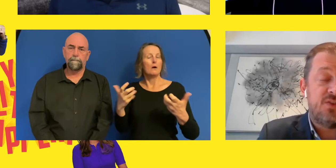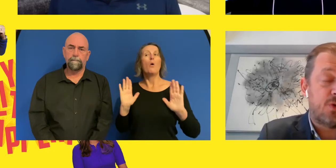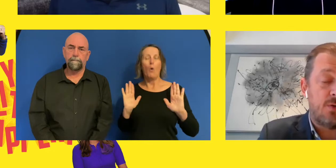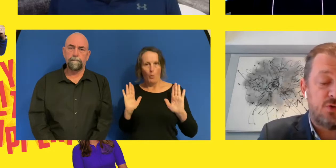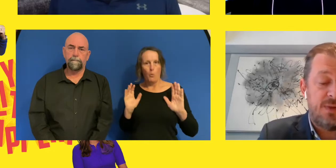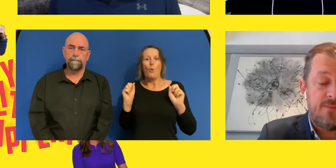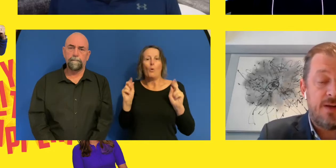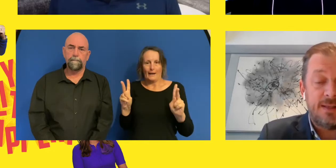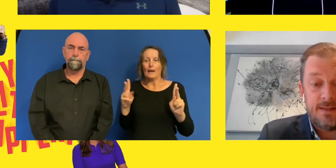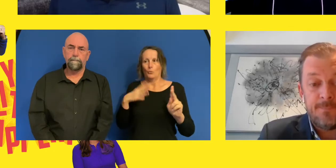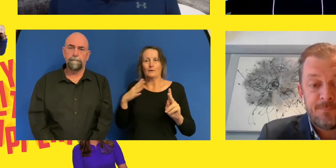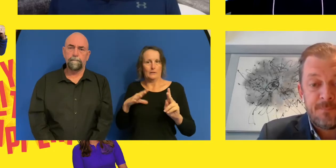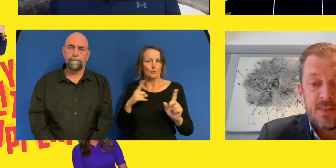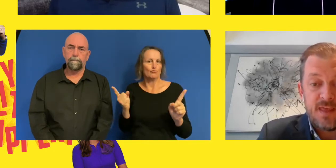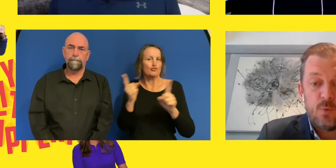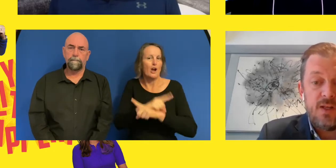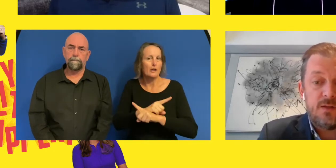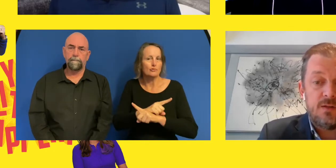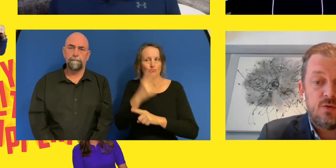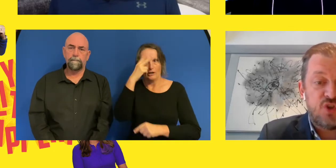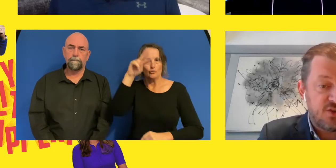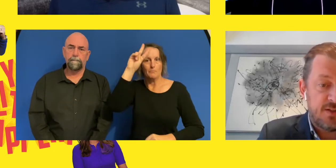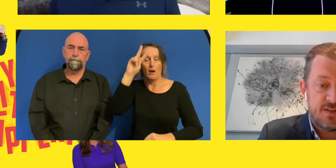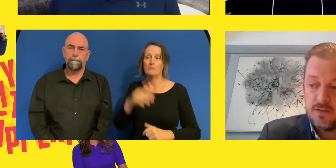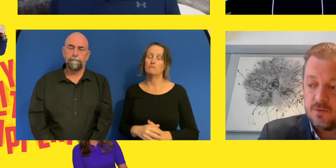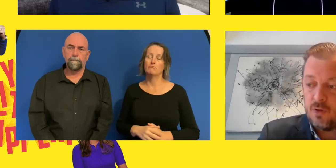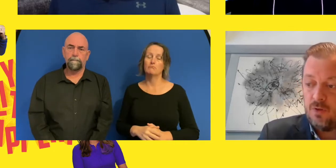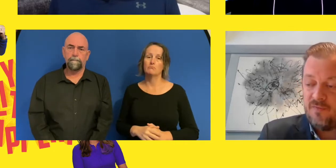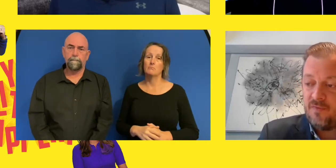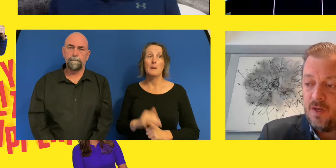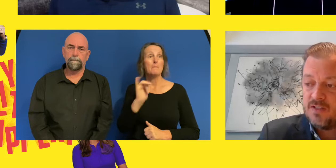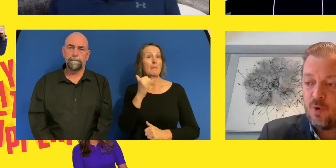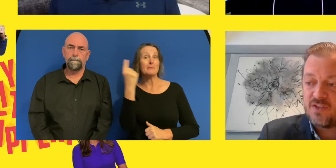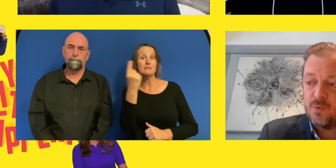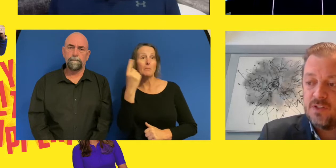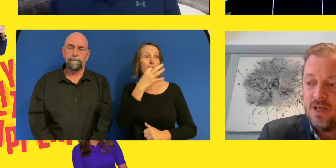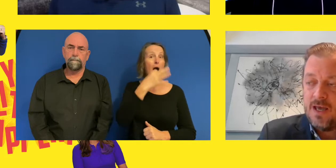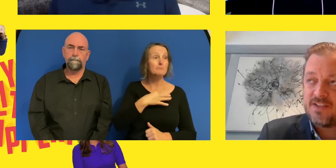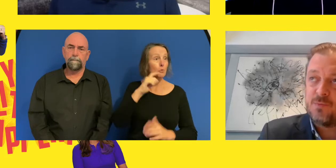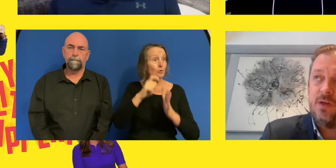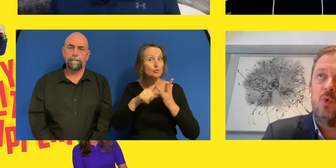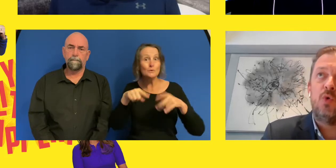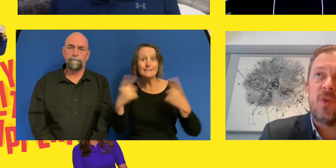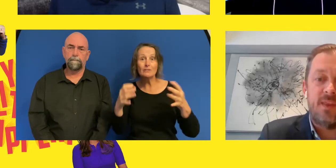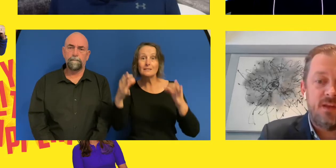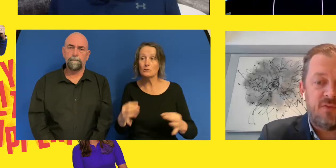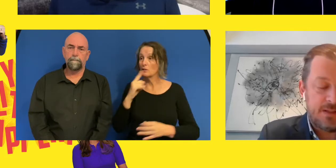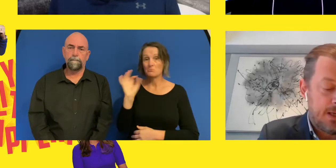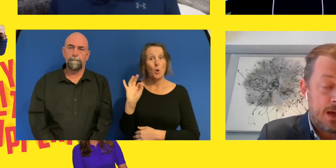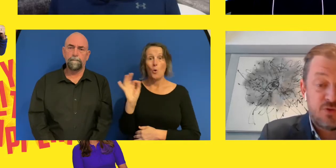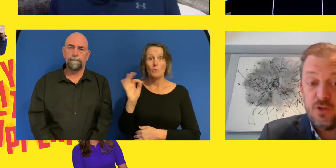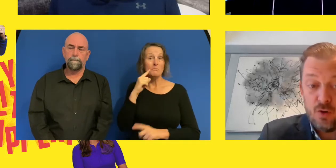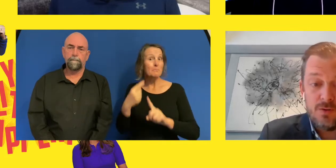was really strong. So it became very clear that we needed to change the decision. So if someone asked me, would you do something